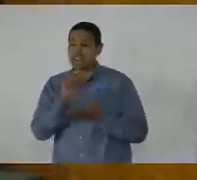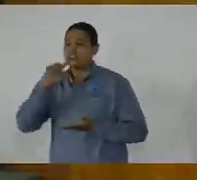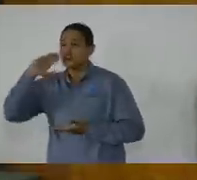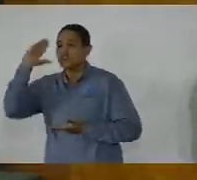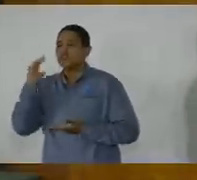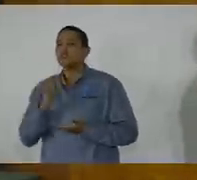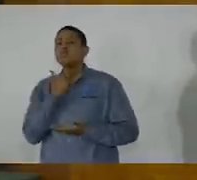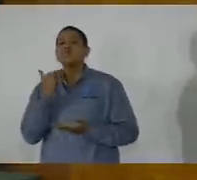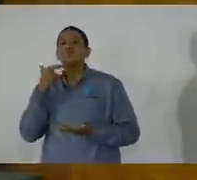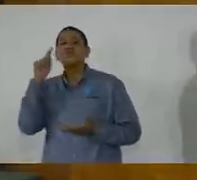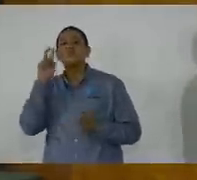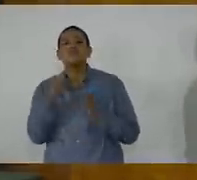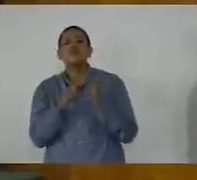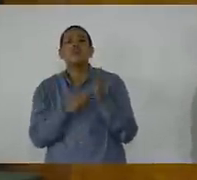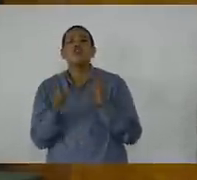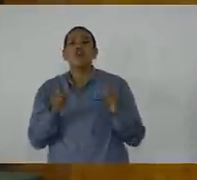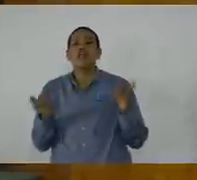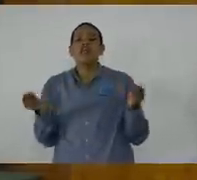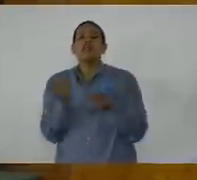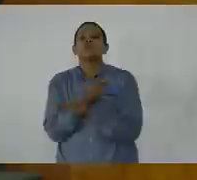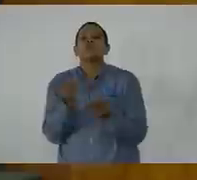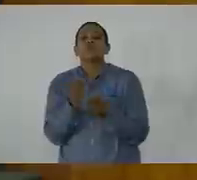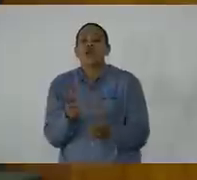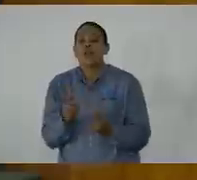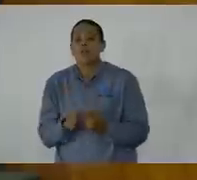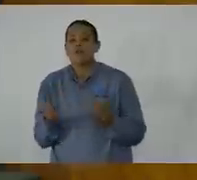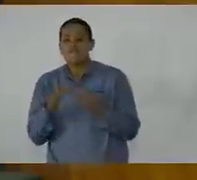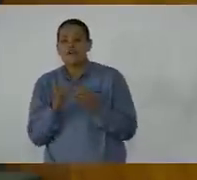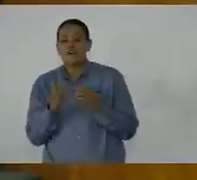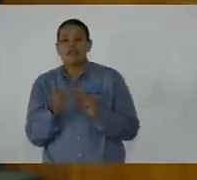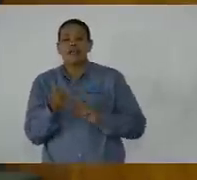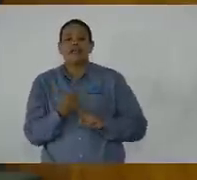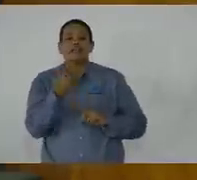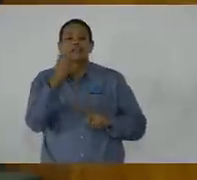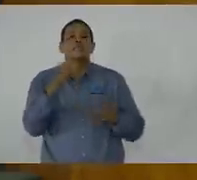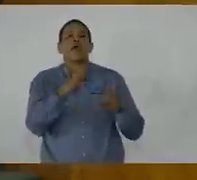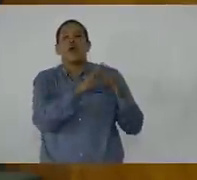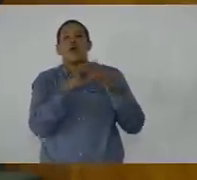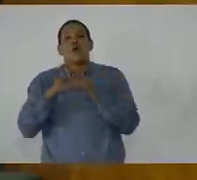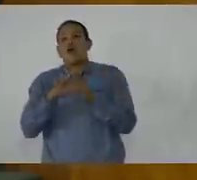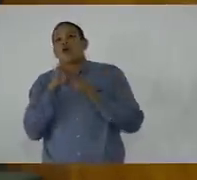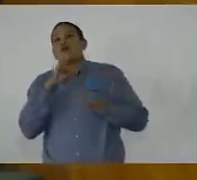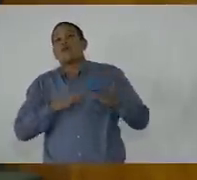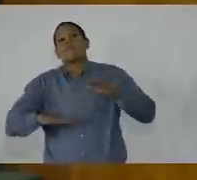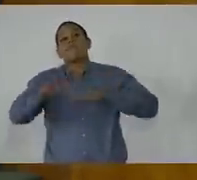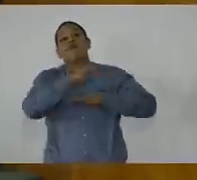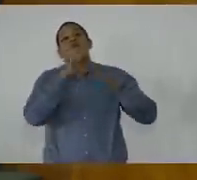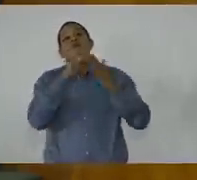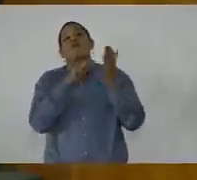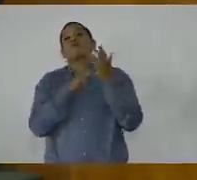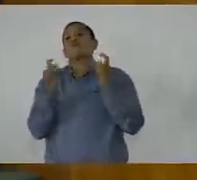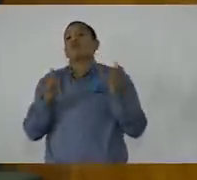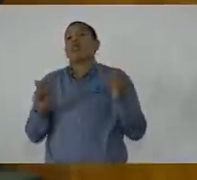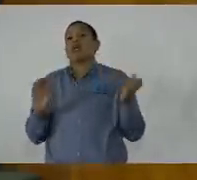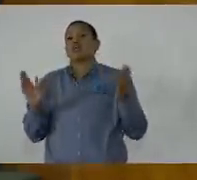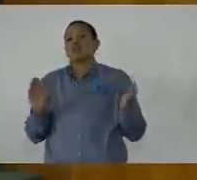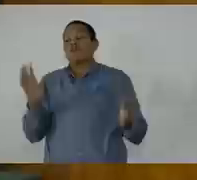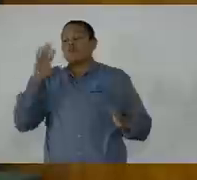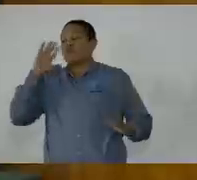the risk for regulators and traders, and further expand coordination of border regulatory services which will